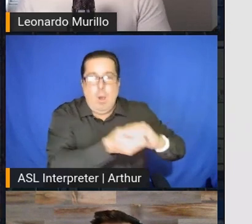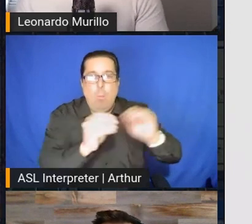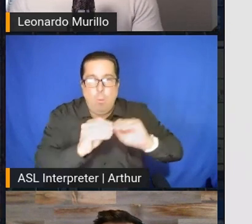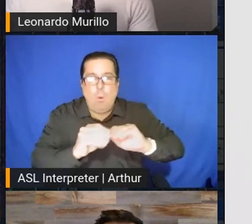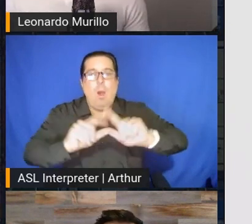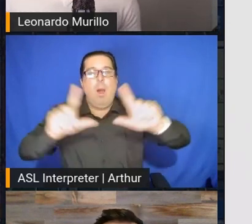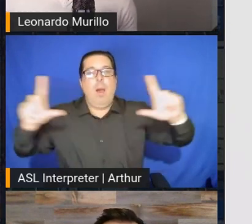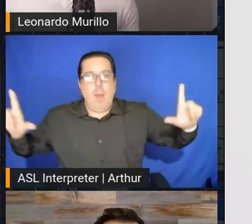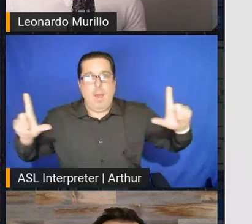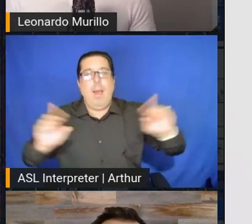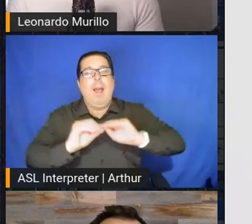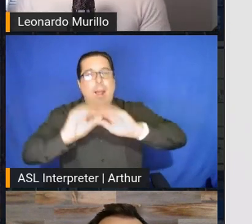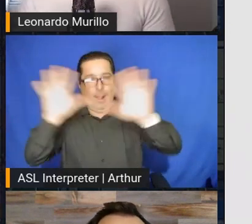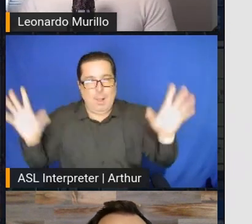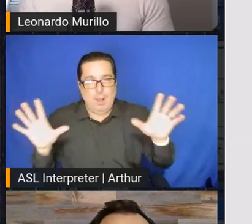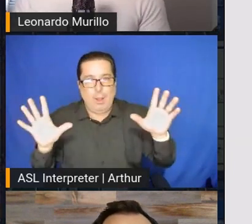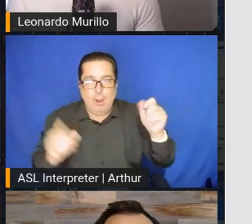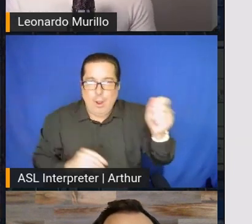define